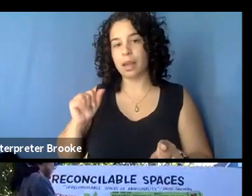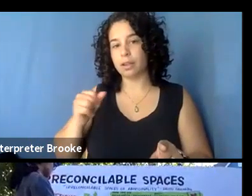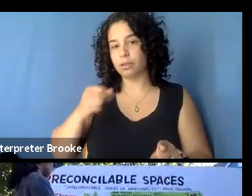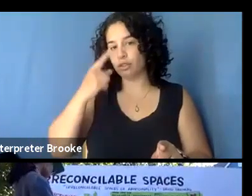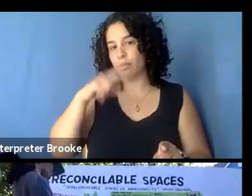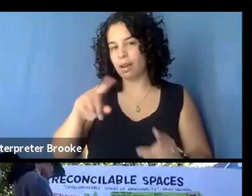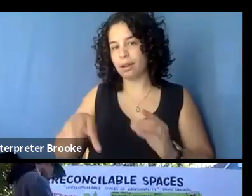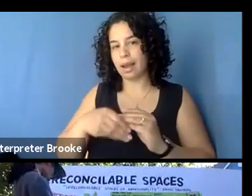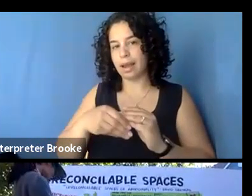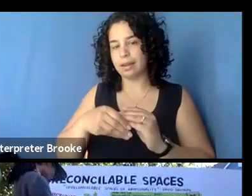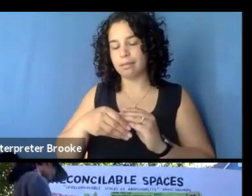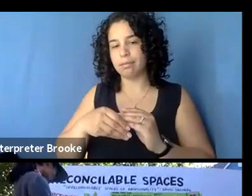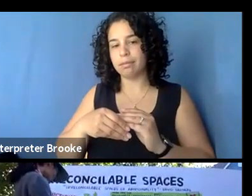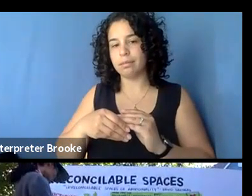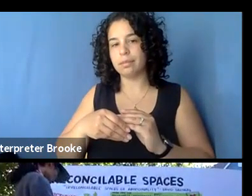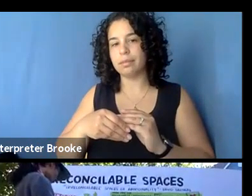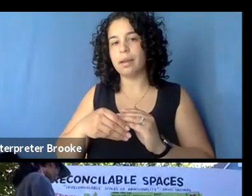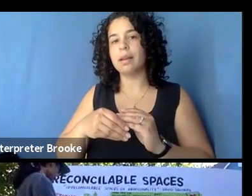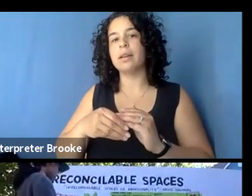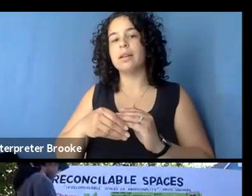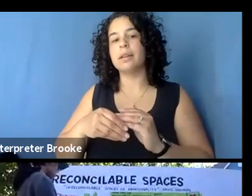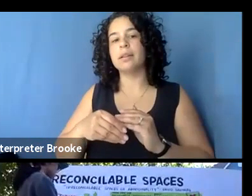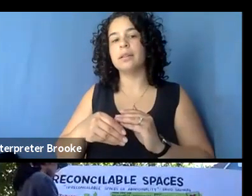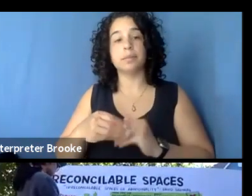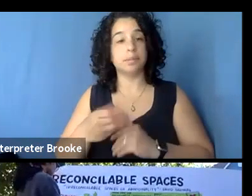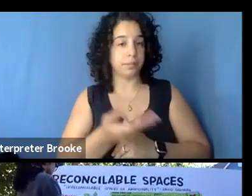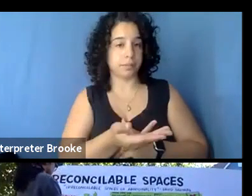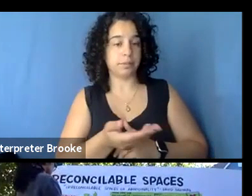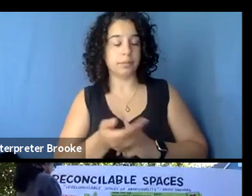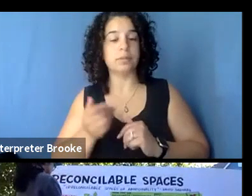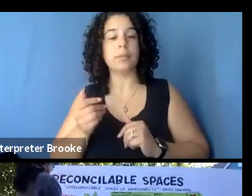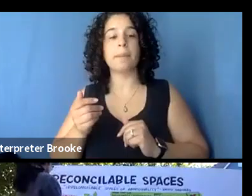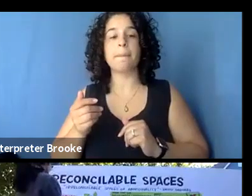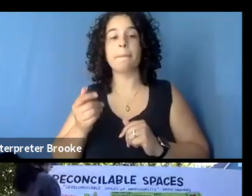the slide comes up? Mm-hmm.